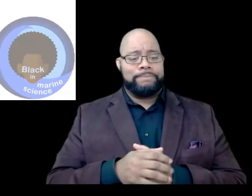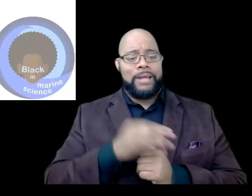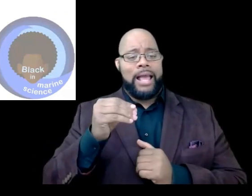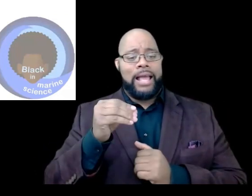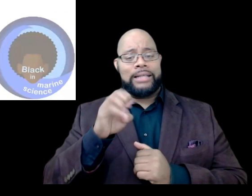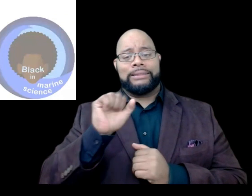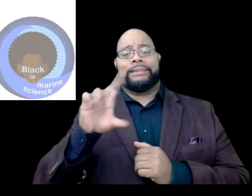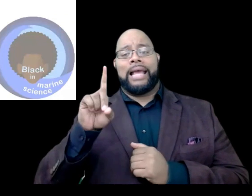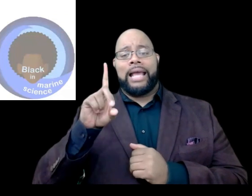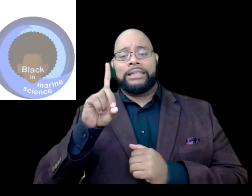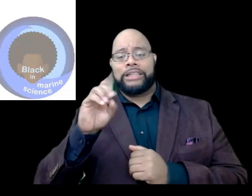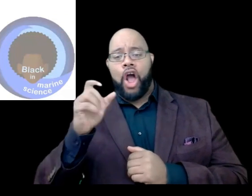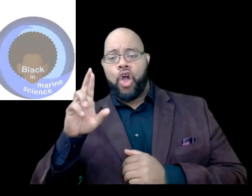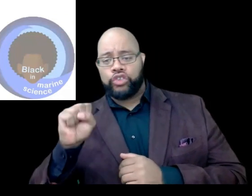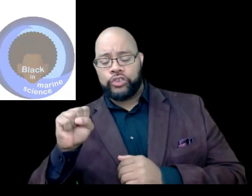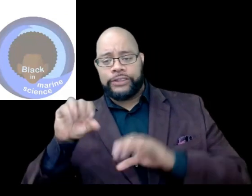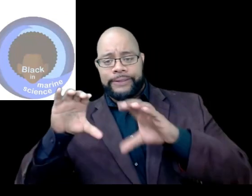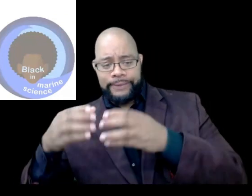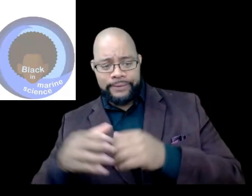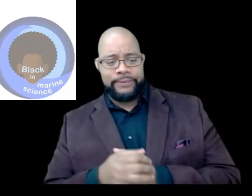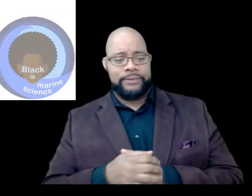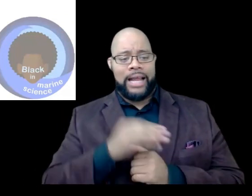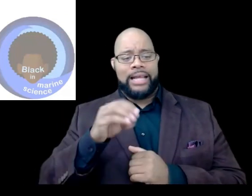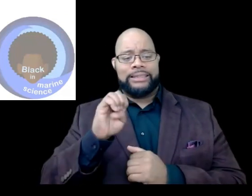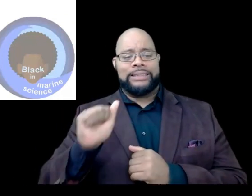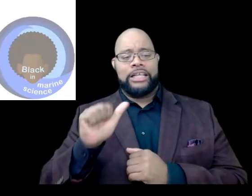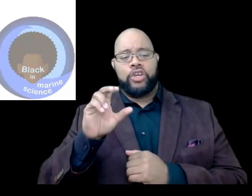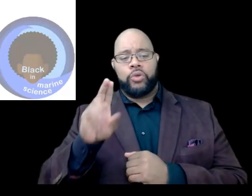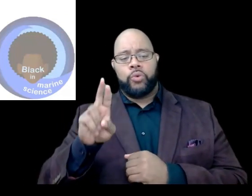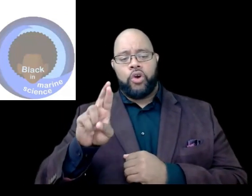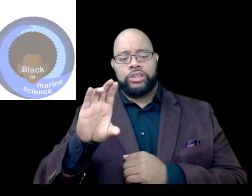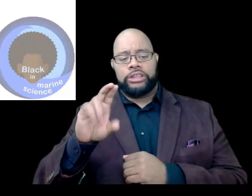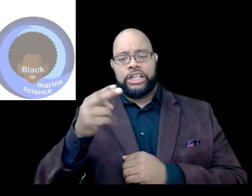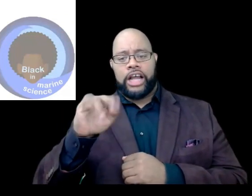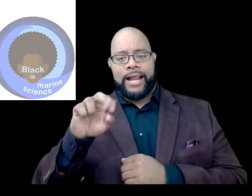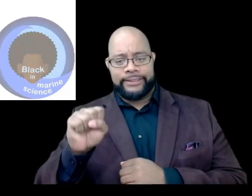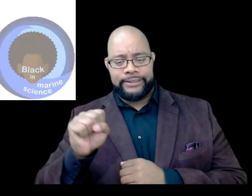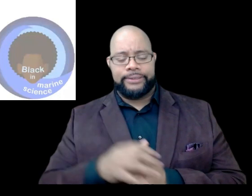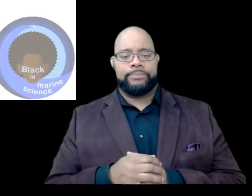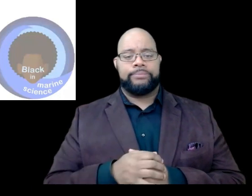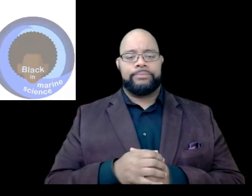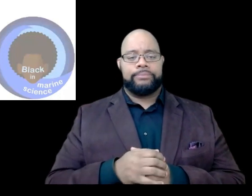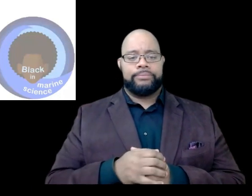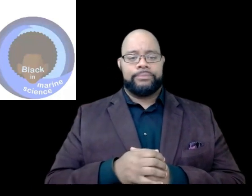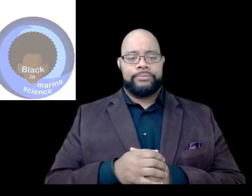sea cucumbers. And class Echinoidea, your sand dollars and sea urchins.